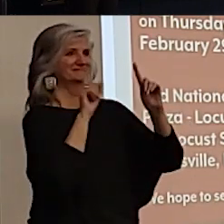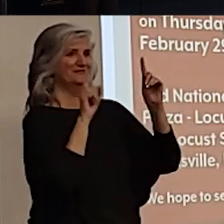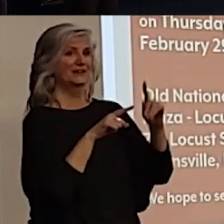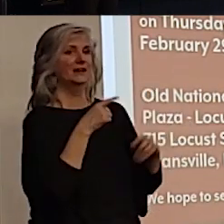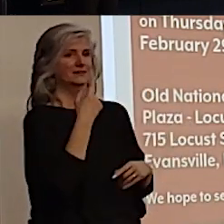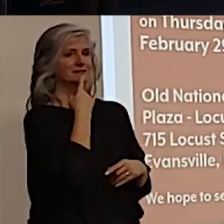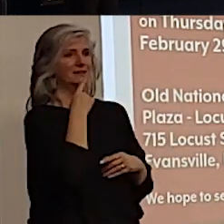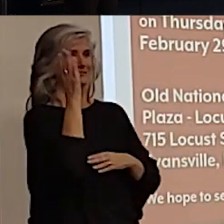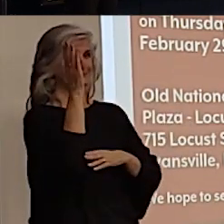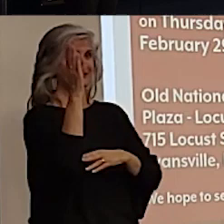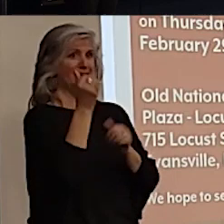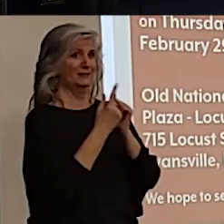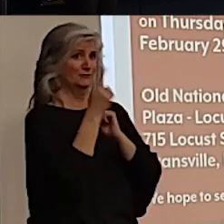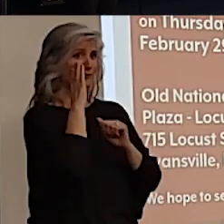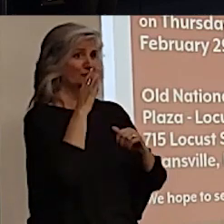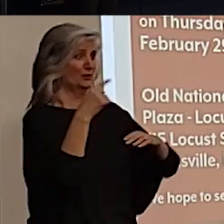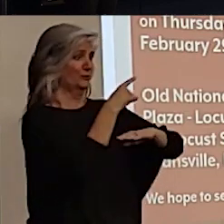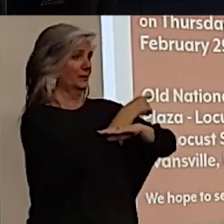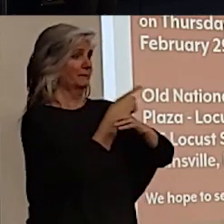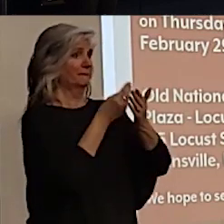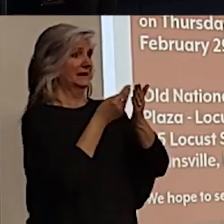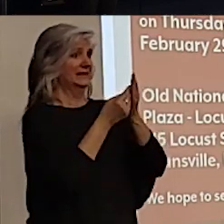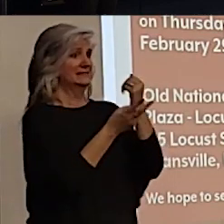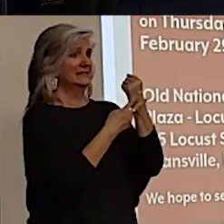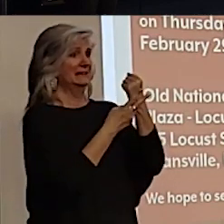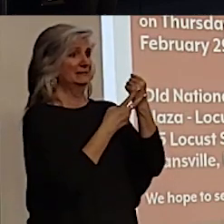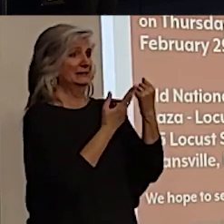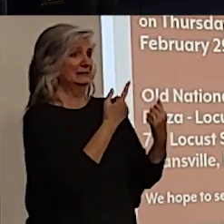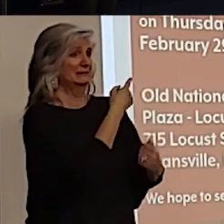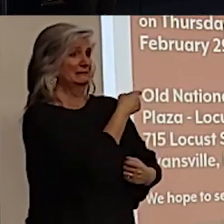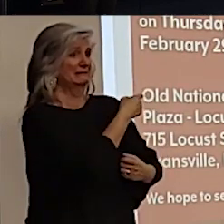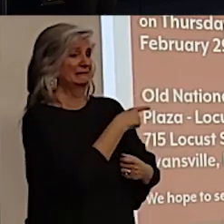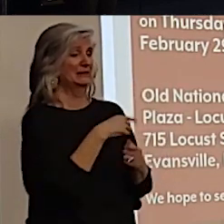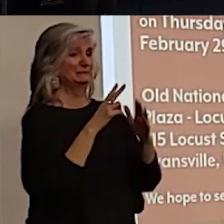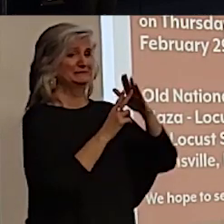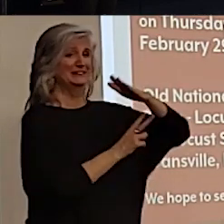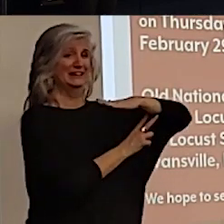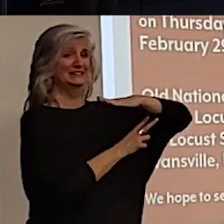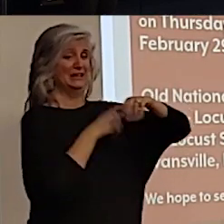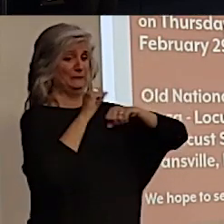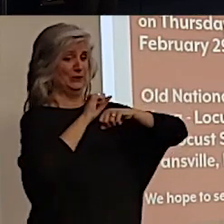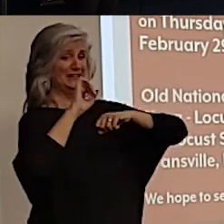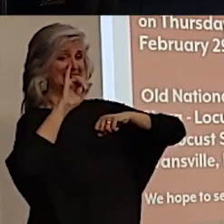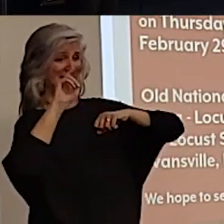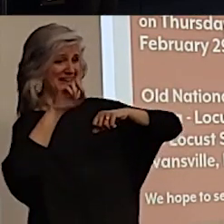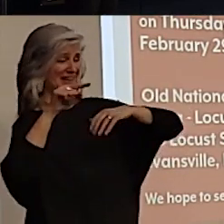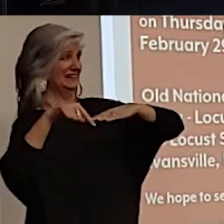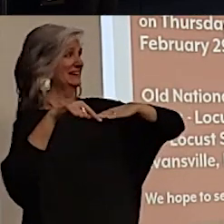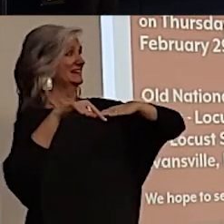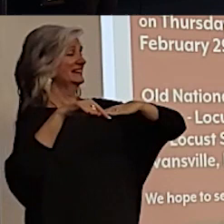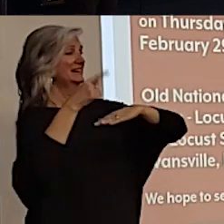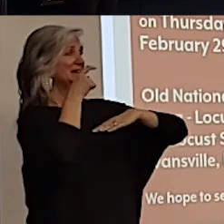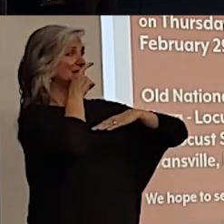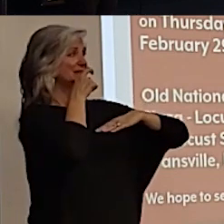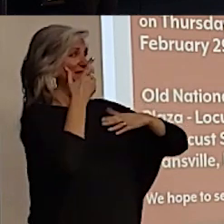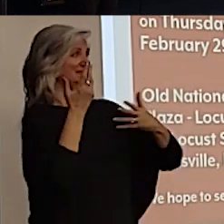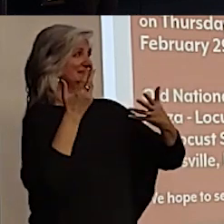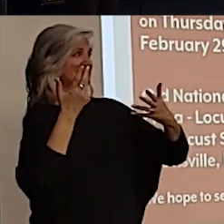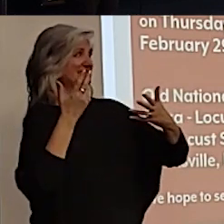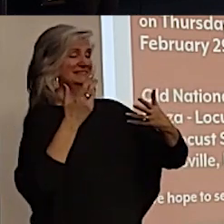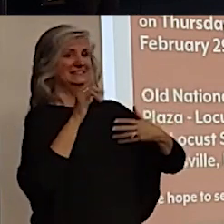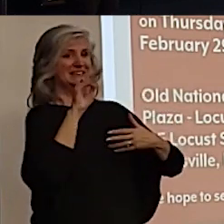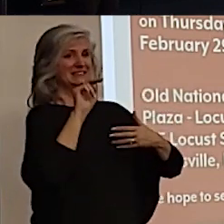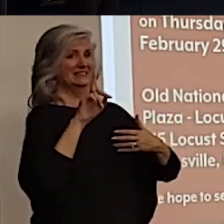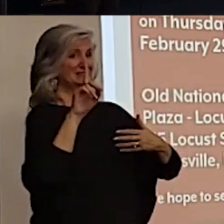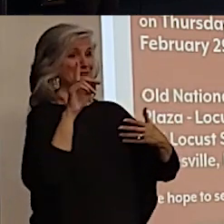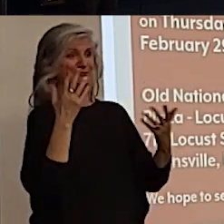speech, everybody's going to go across the money-saving bridge. Right. And then work in Indiana because who's going to be, industrial